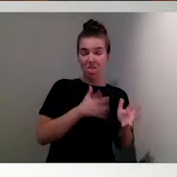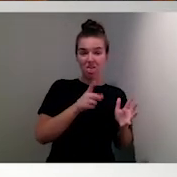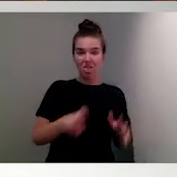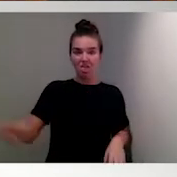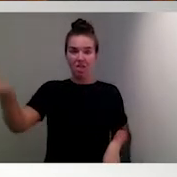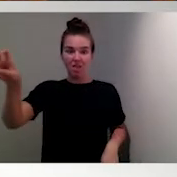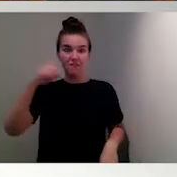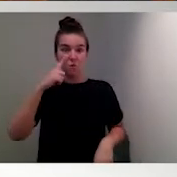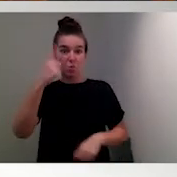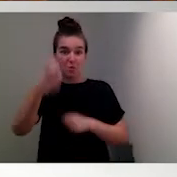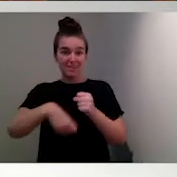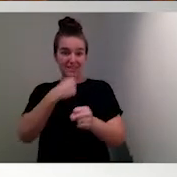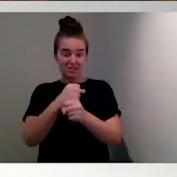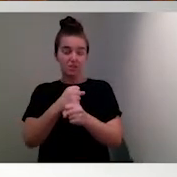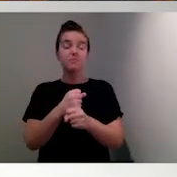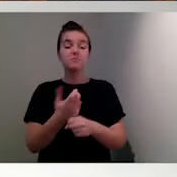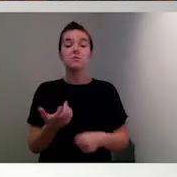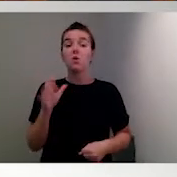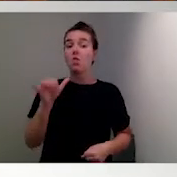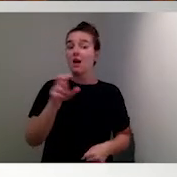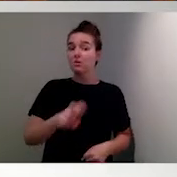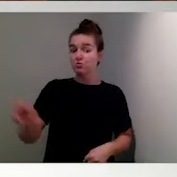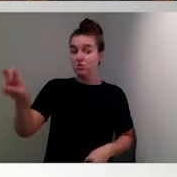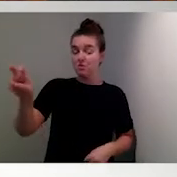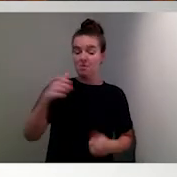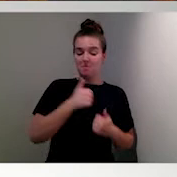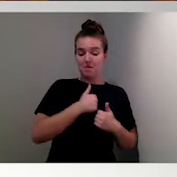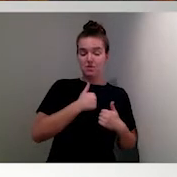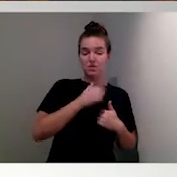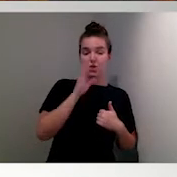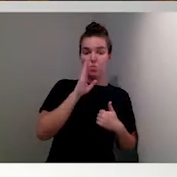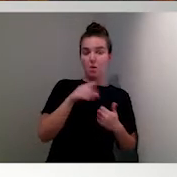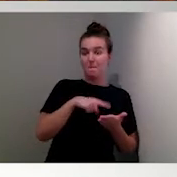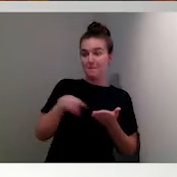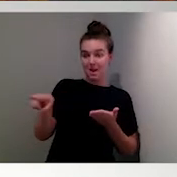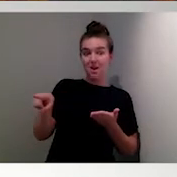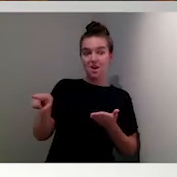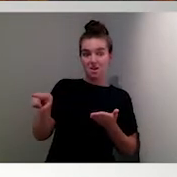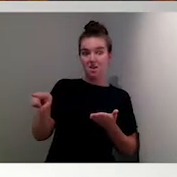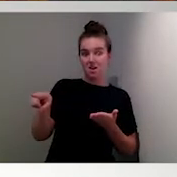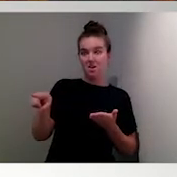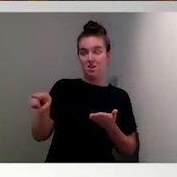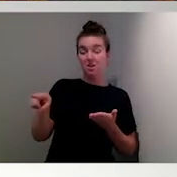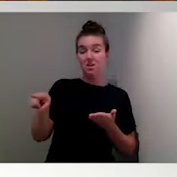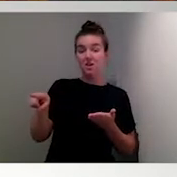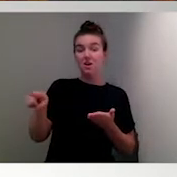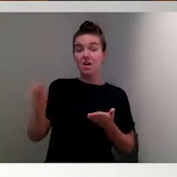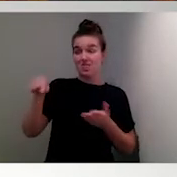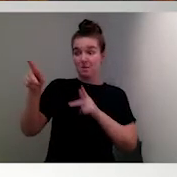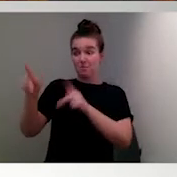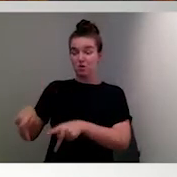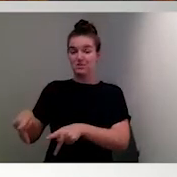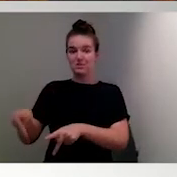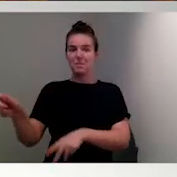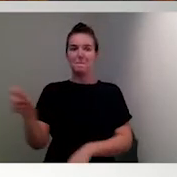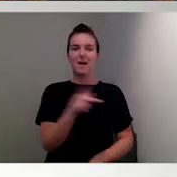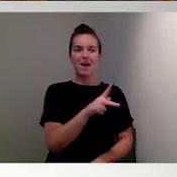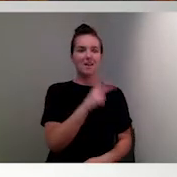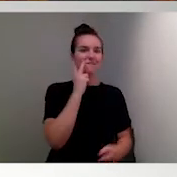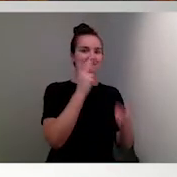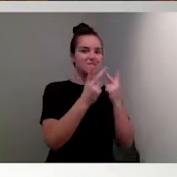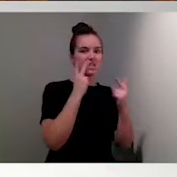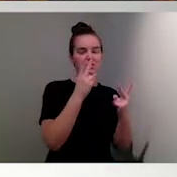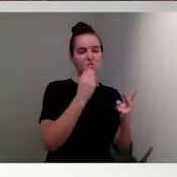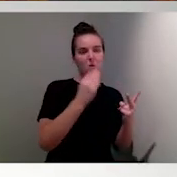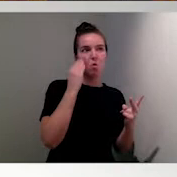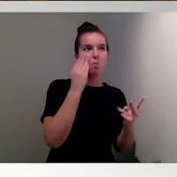year-long trip, the military pays for that service member to come back home. And sometimes